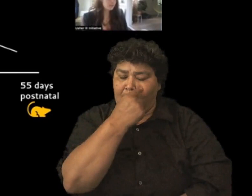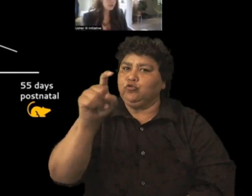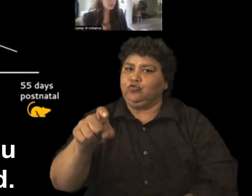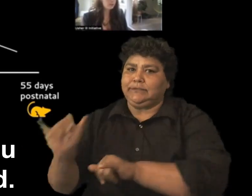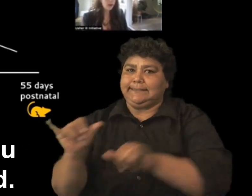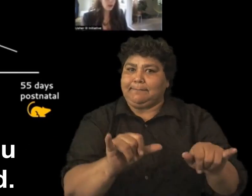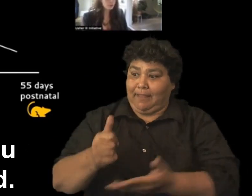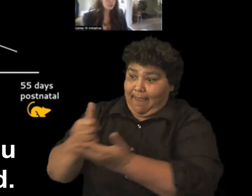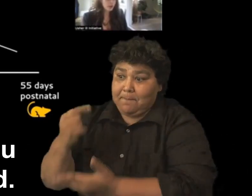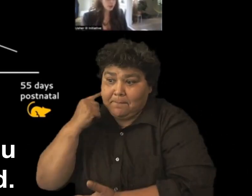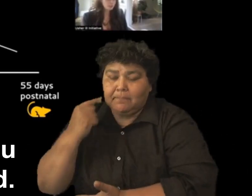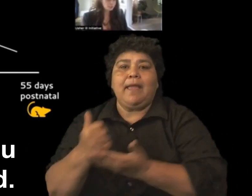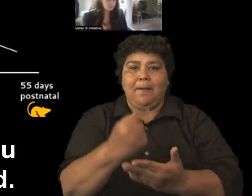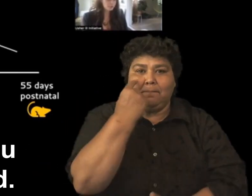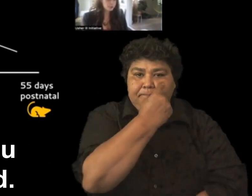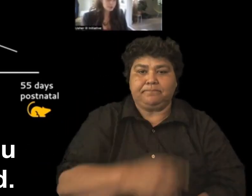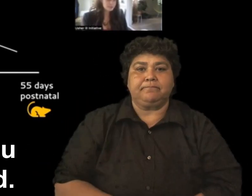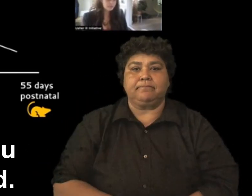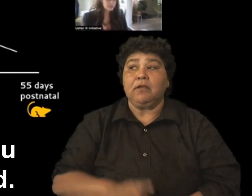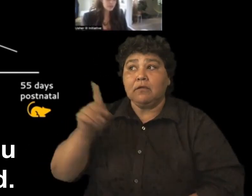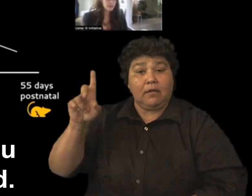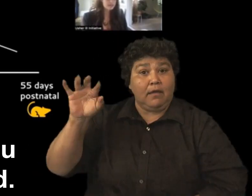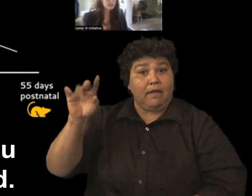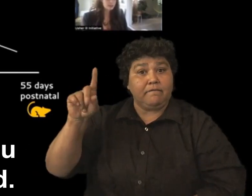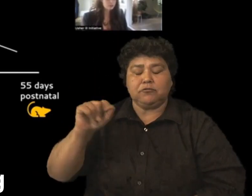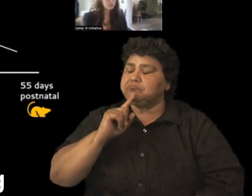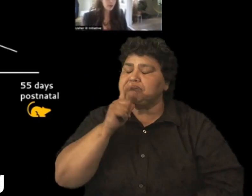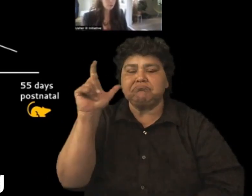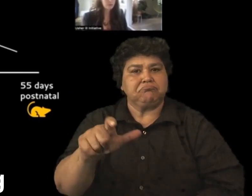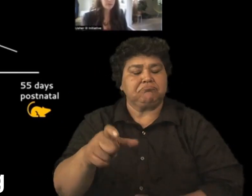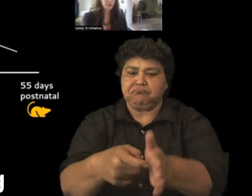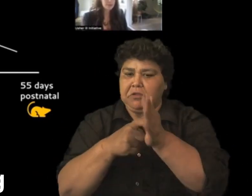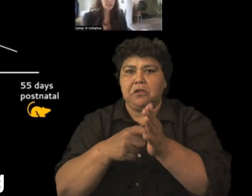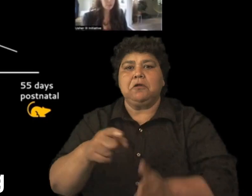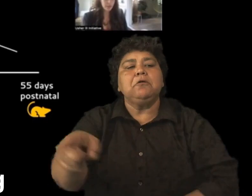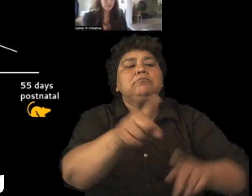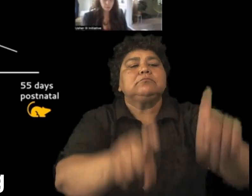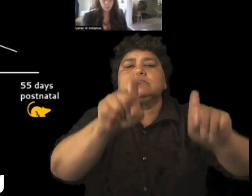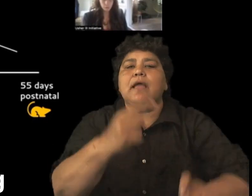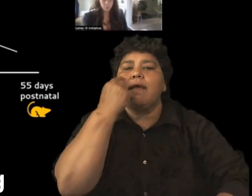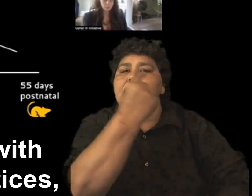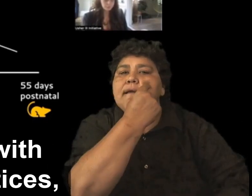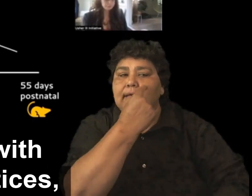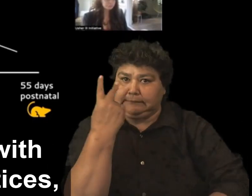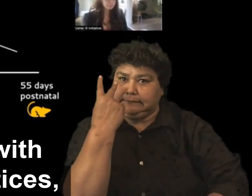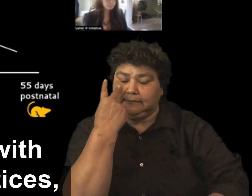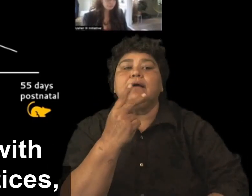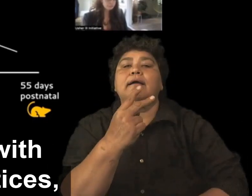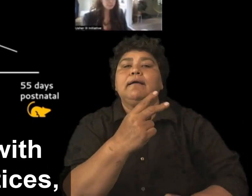confirmed that they will not require proof of concept in vision as a clinical trial prerequisite for BF844.